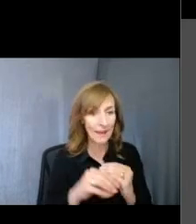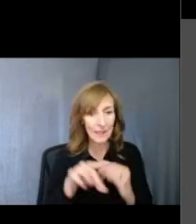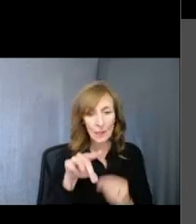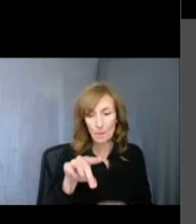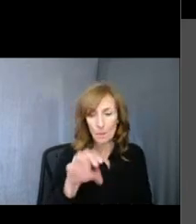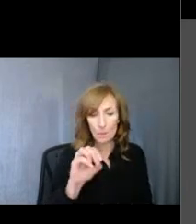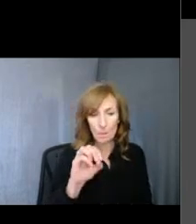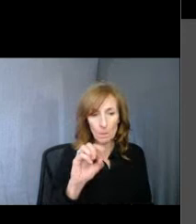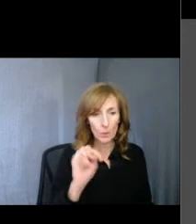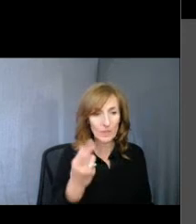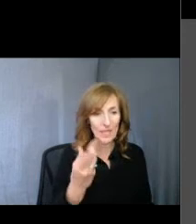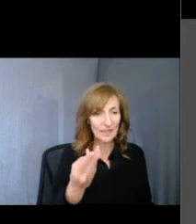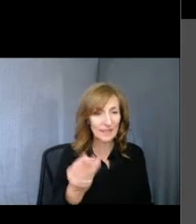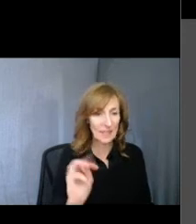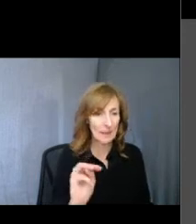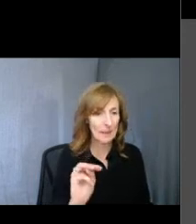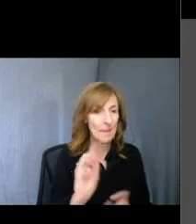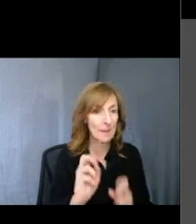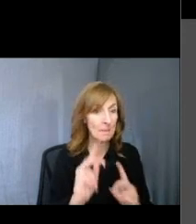really important.